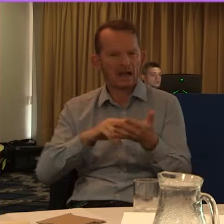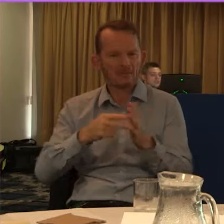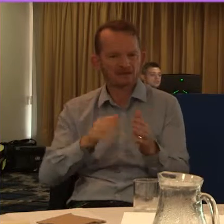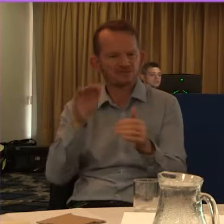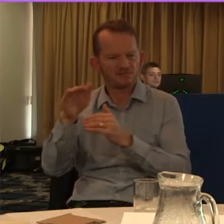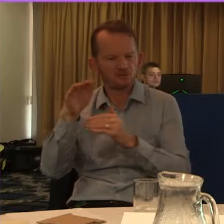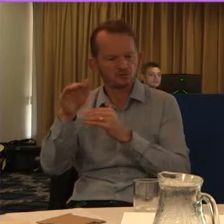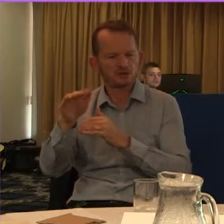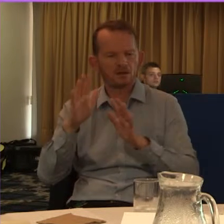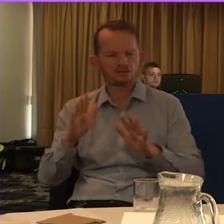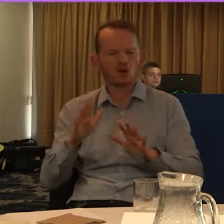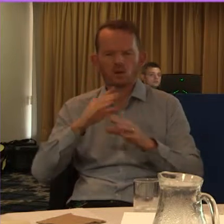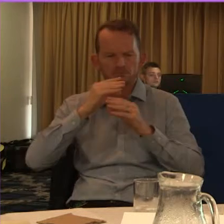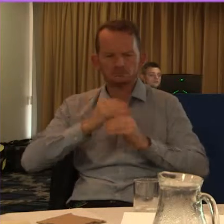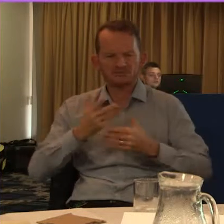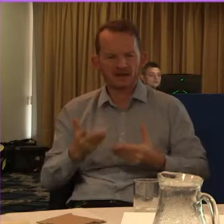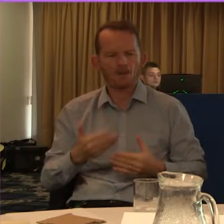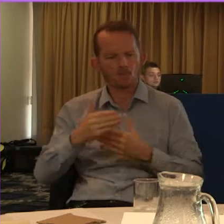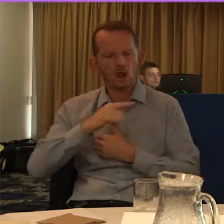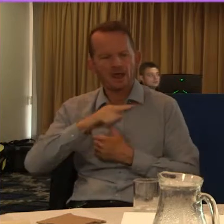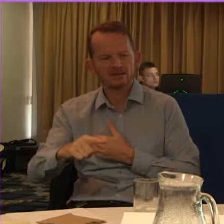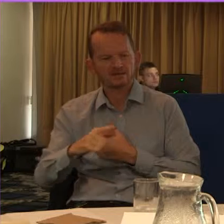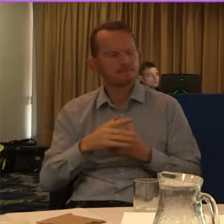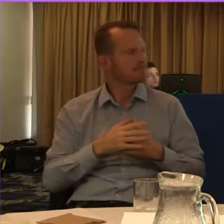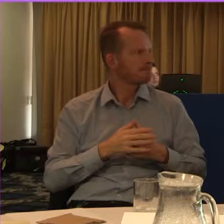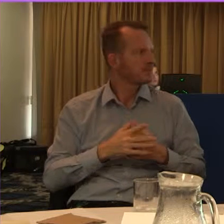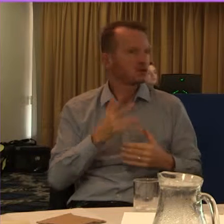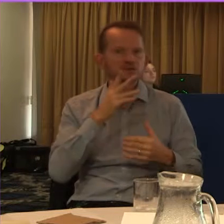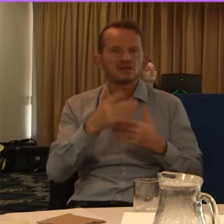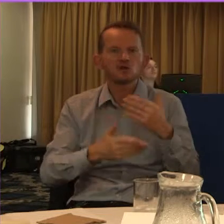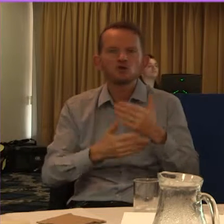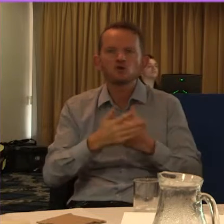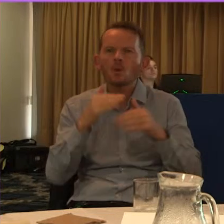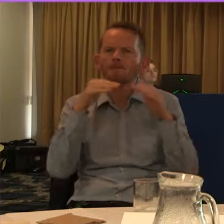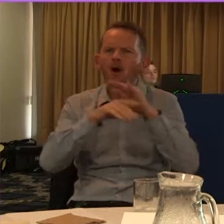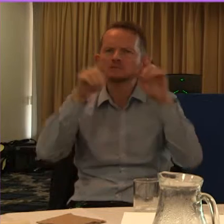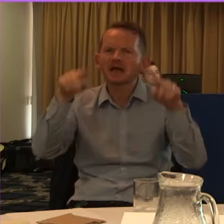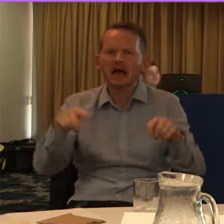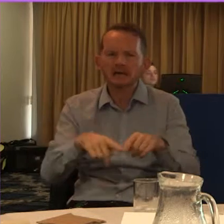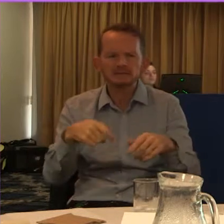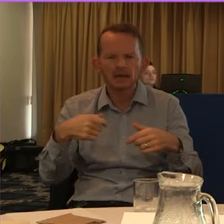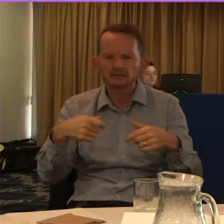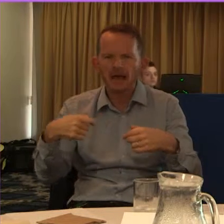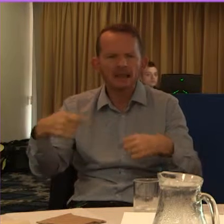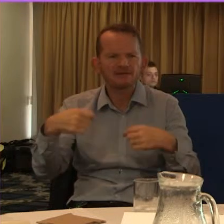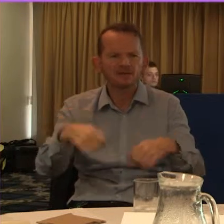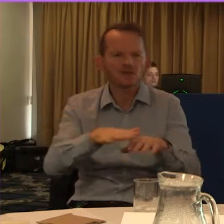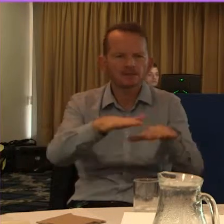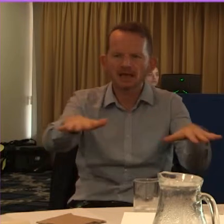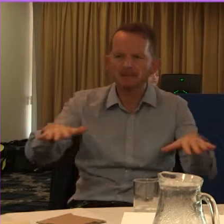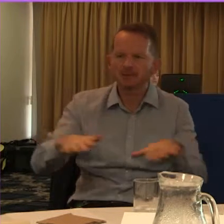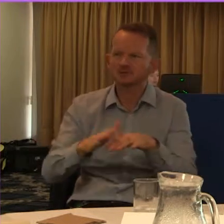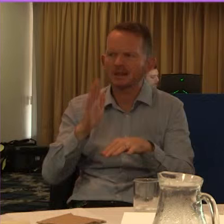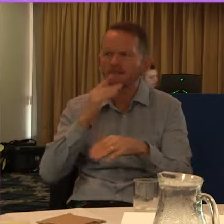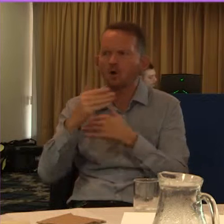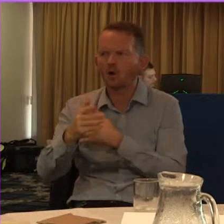plans are, so I'm not going to preempt them. You should be seeing some of our new postcards and leaflets on our tables, and you'll hear a